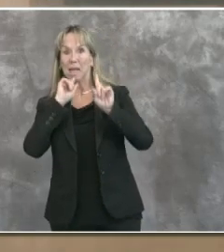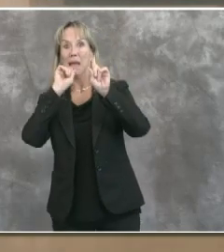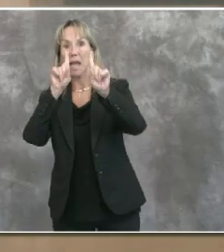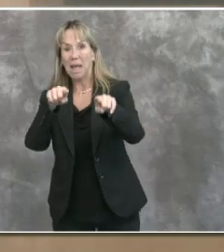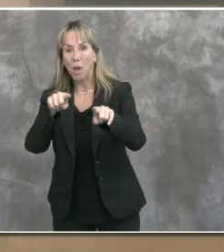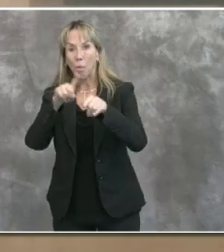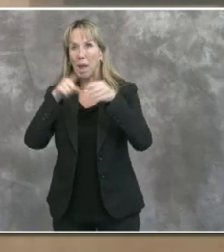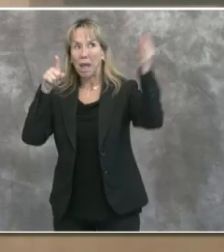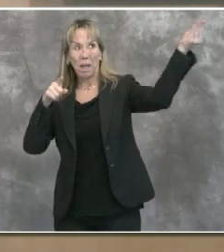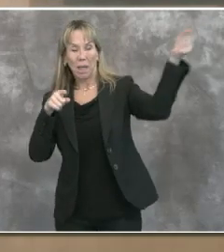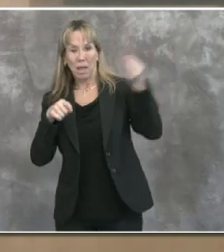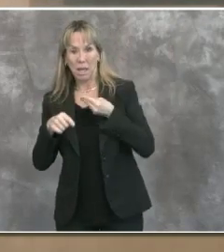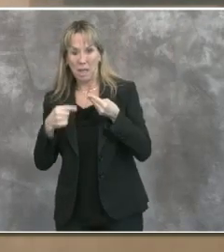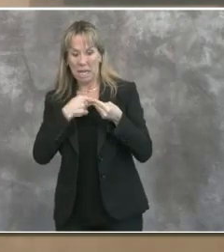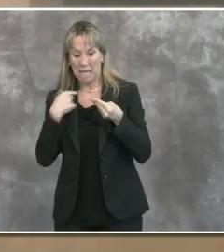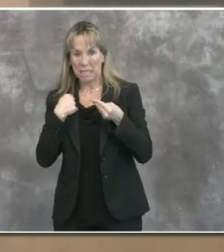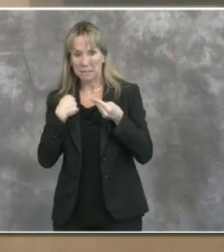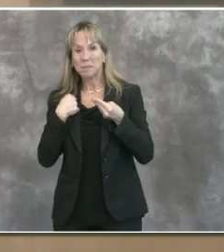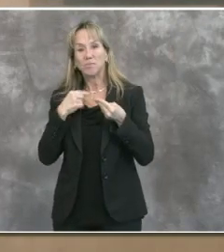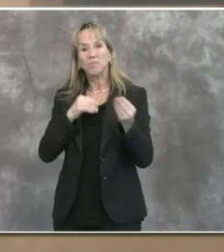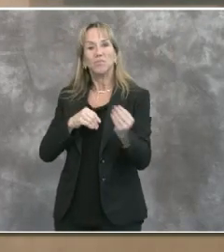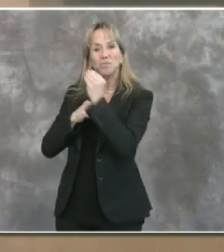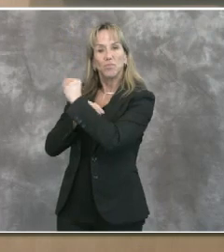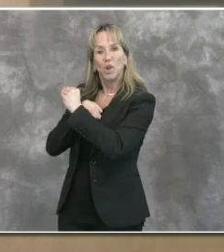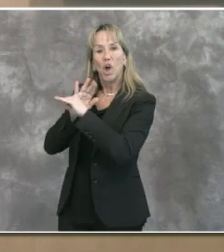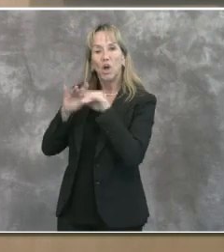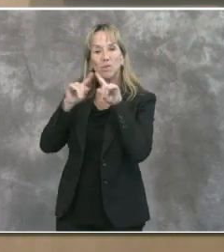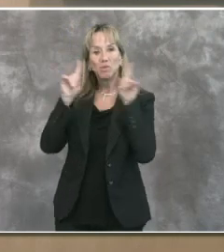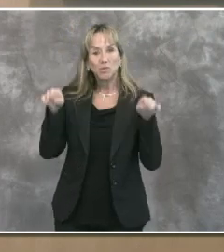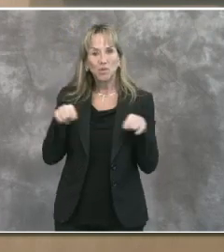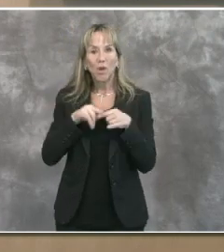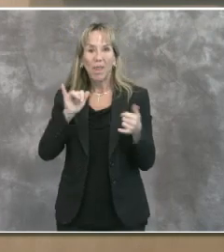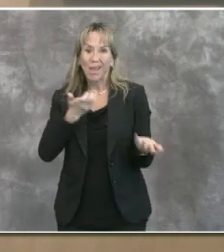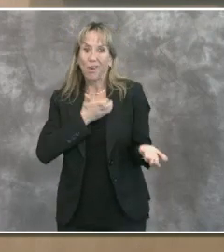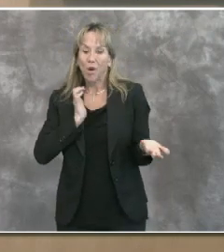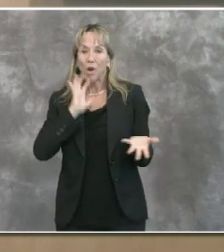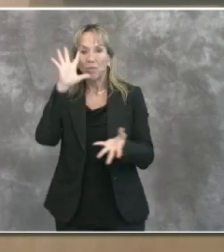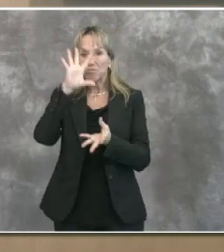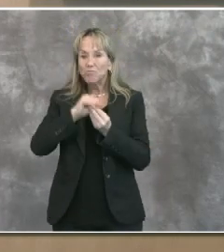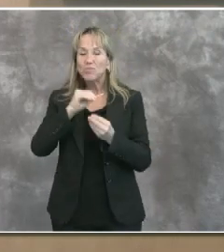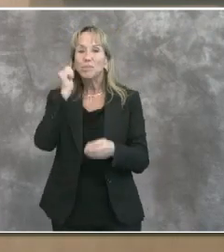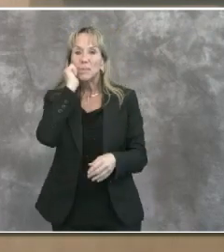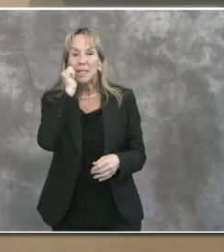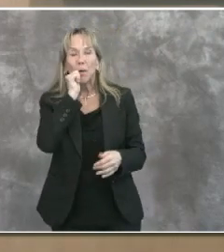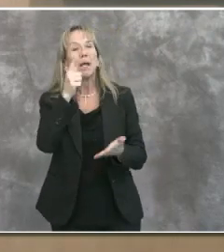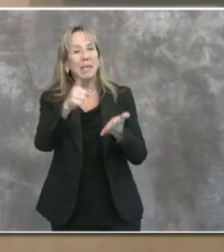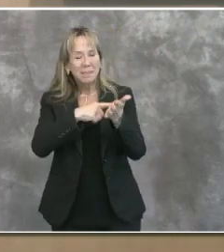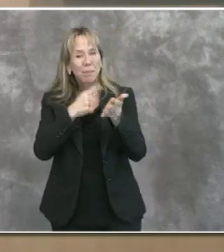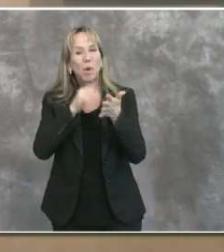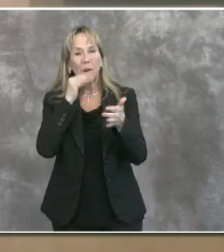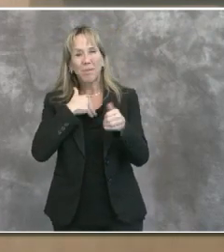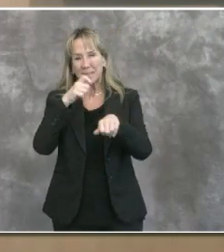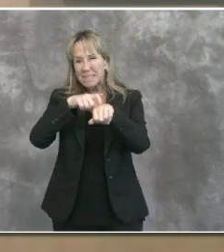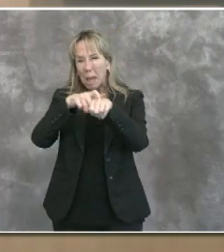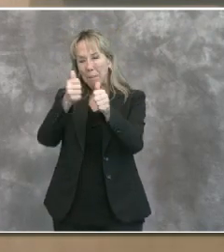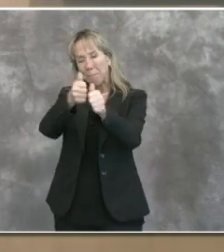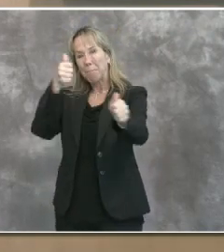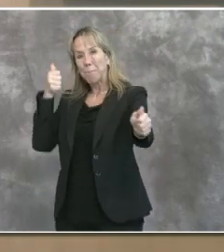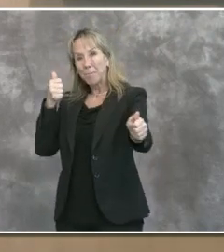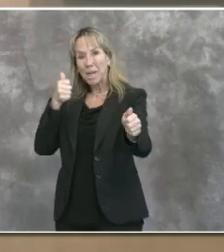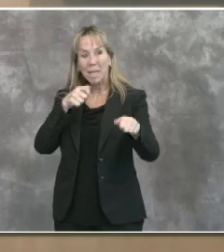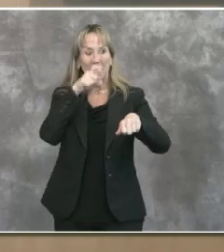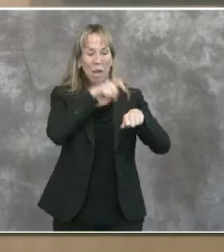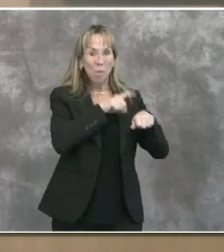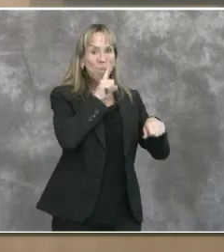resulted to us. That's what we report day to day. And there are sometimes substantial time lags between the time the test was